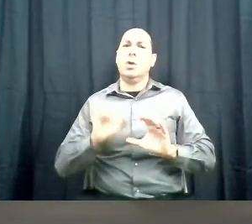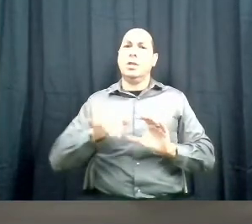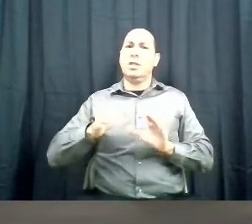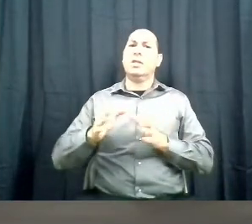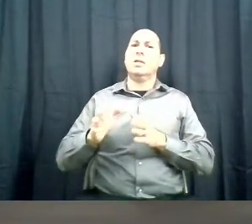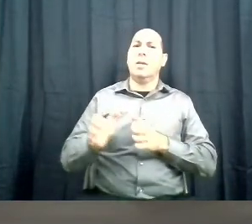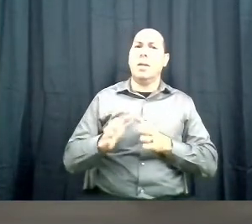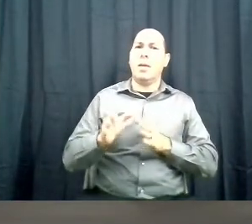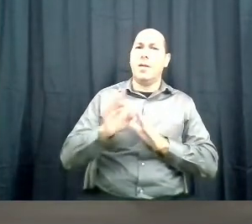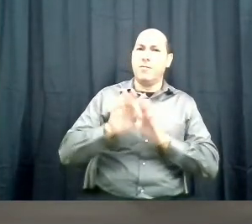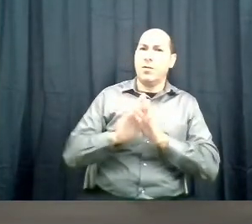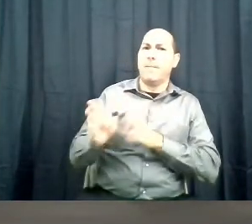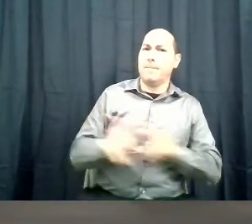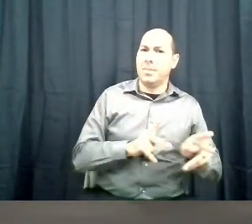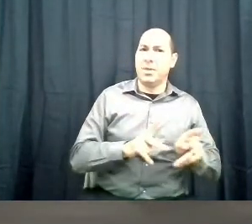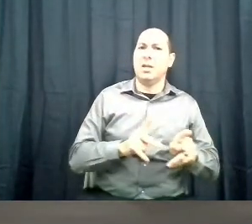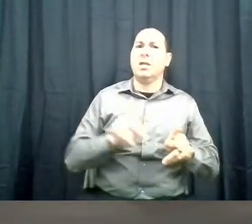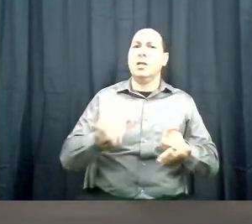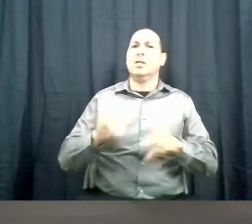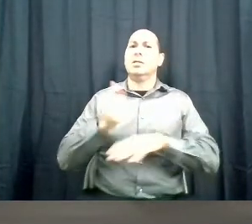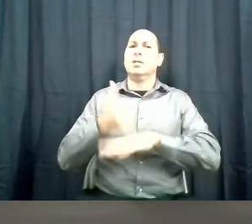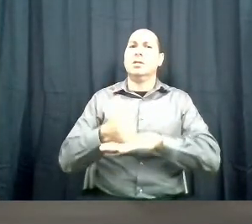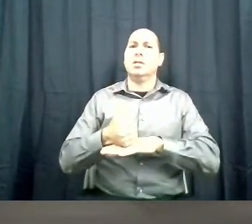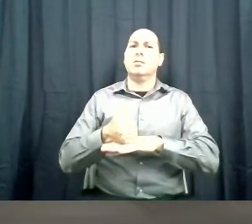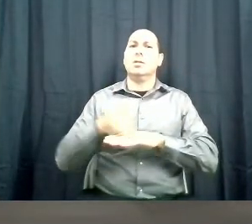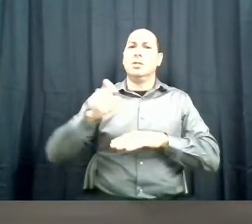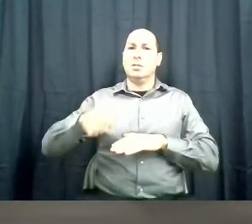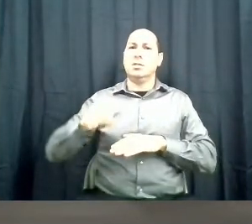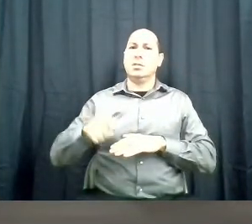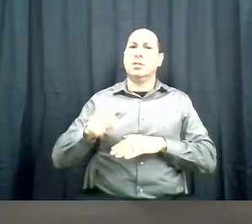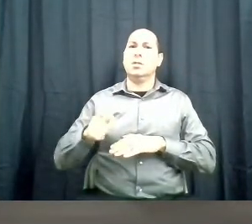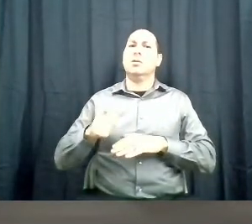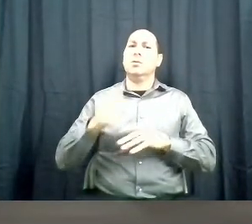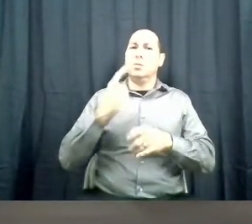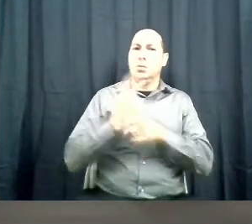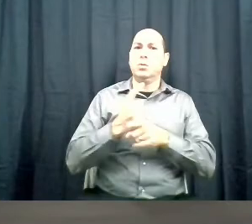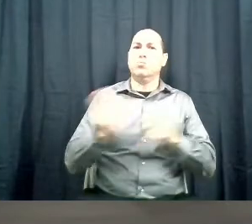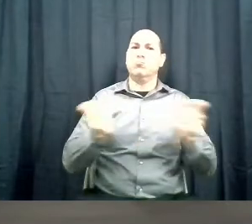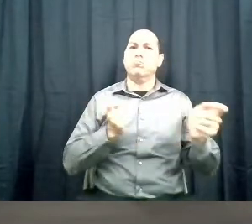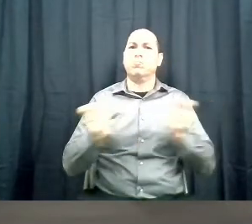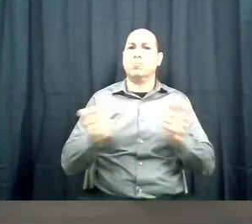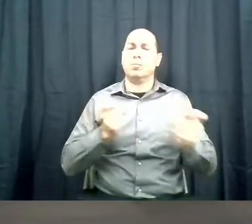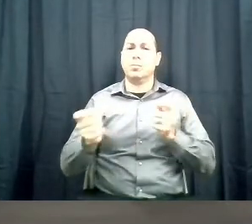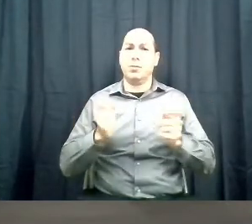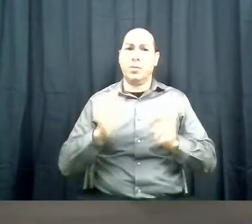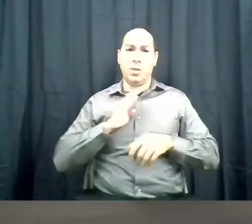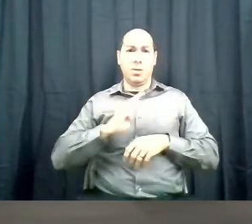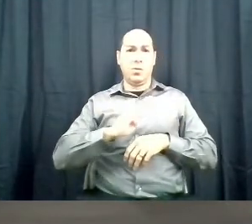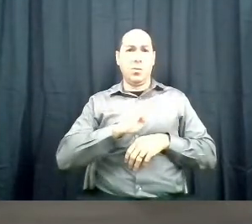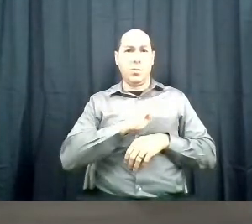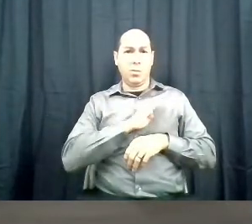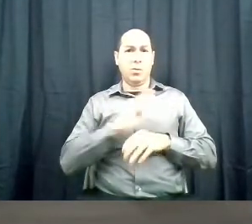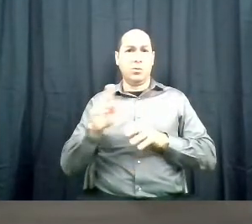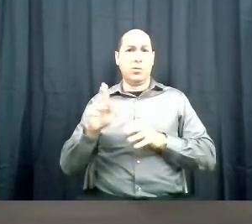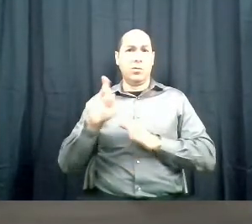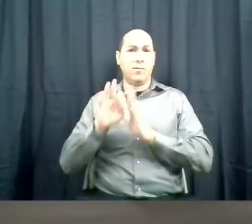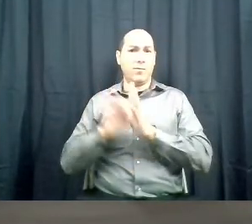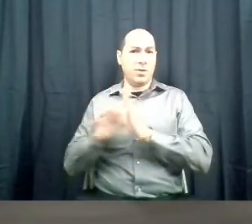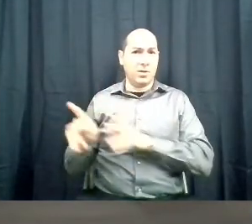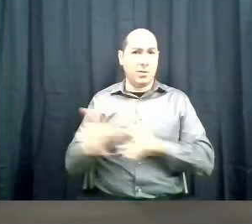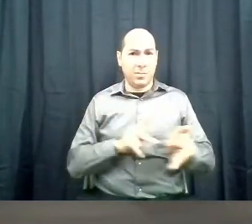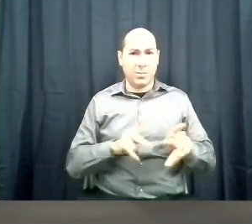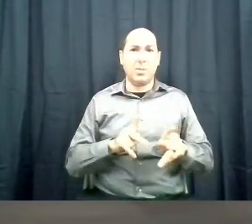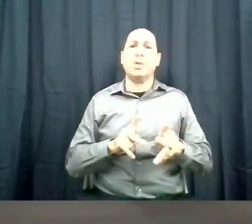of a road towards sustainability and effective property management. The board, through the fiscal plan, promotes the use and sale of these